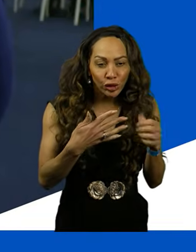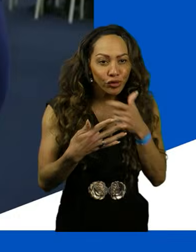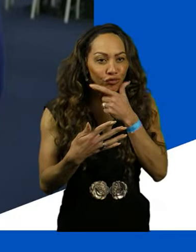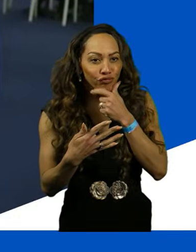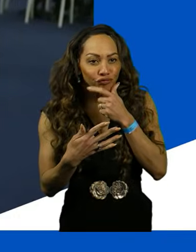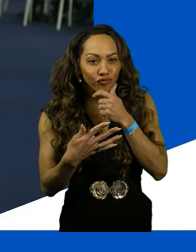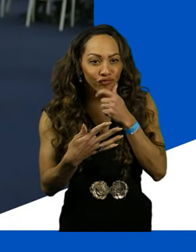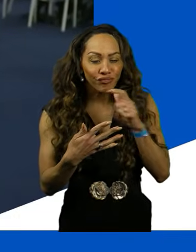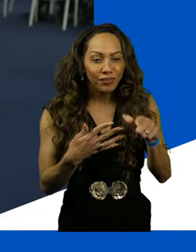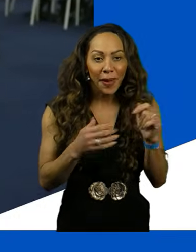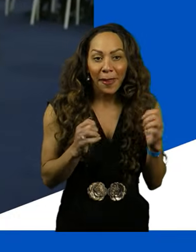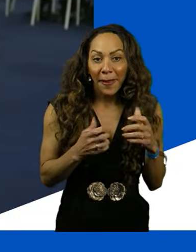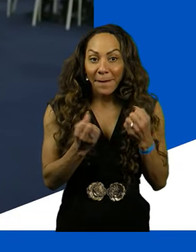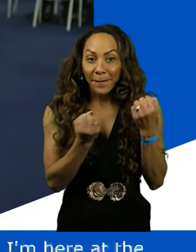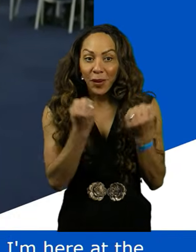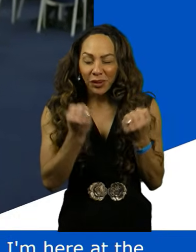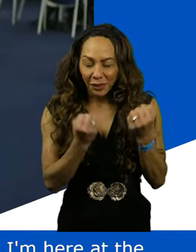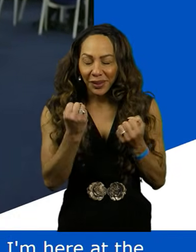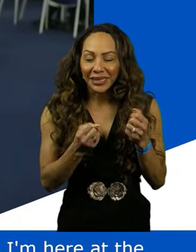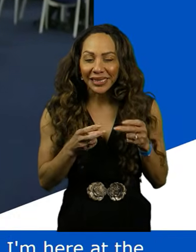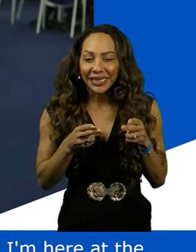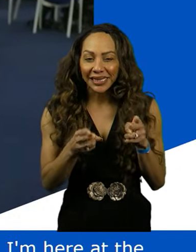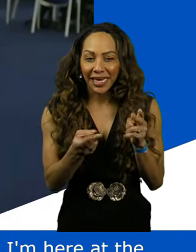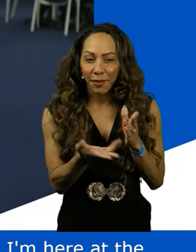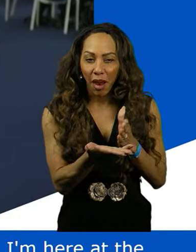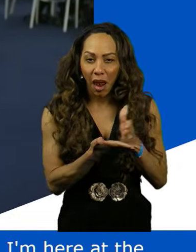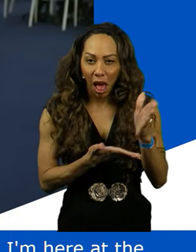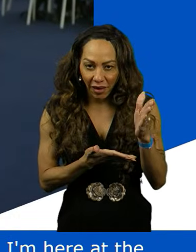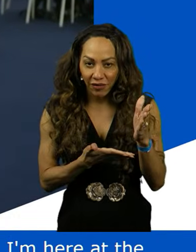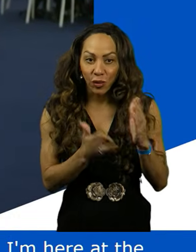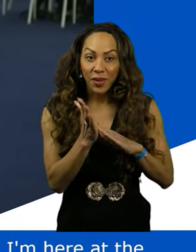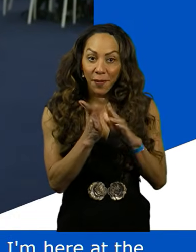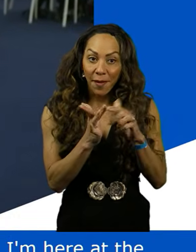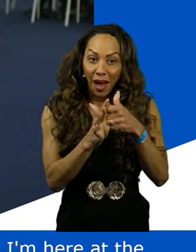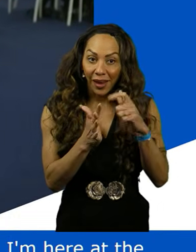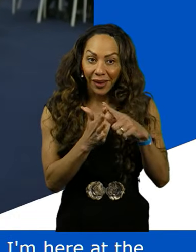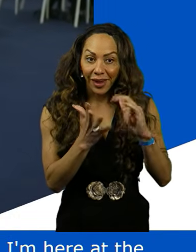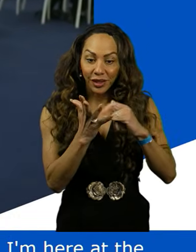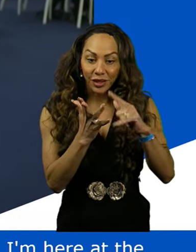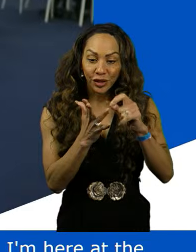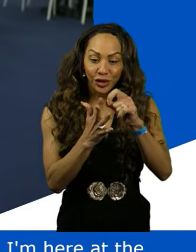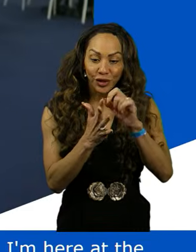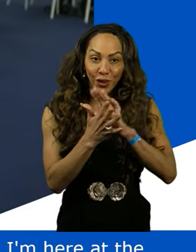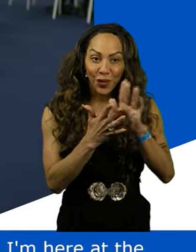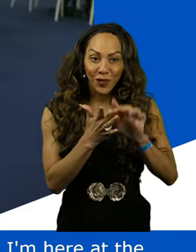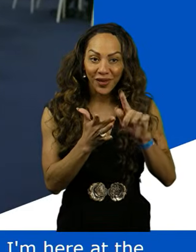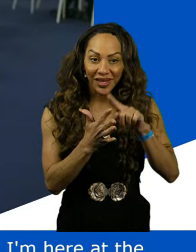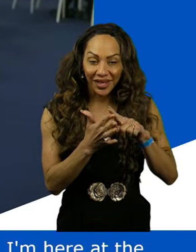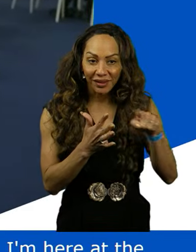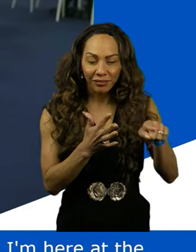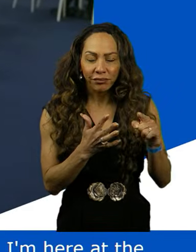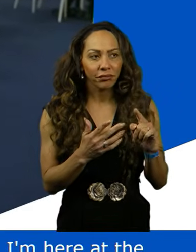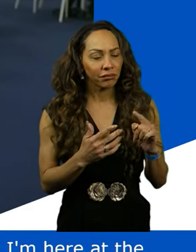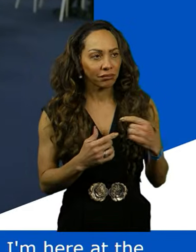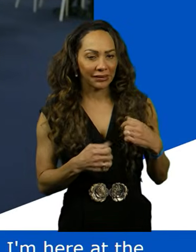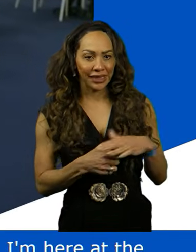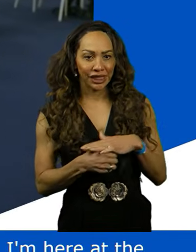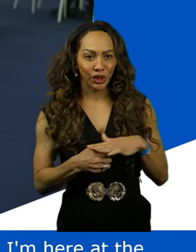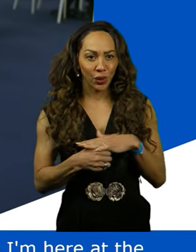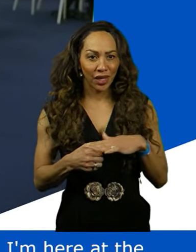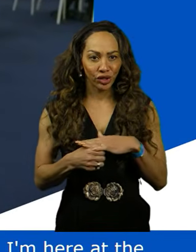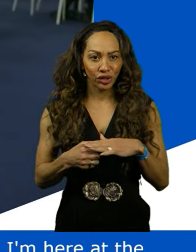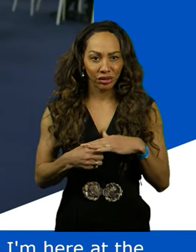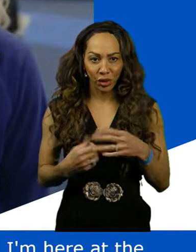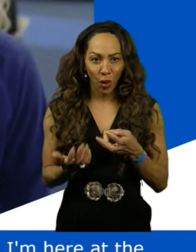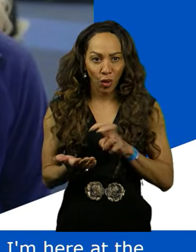made me say that? With Mike and Sophie to talk about what to do Hello. next. Hello. So I suppose the first question is, if you're in that situation, what should you be thinking about at